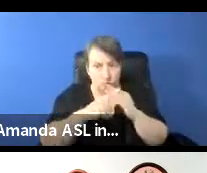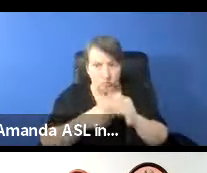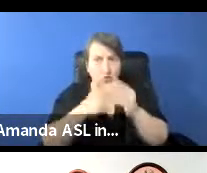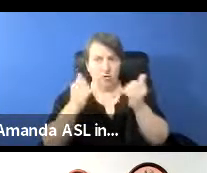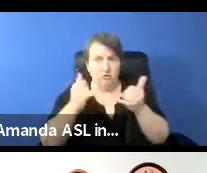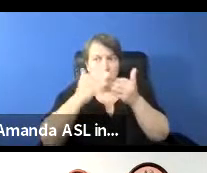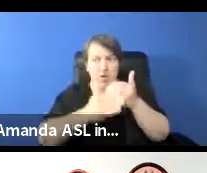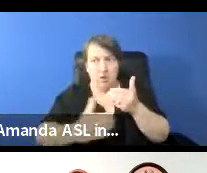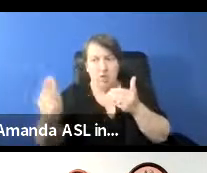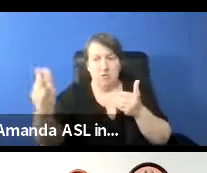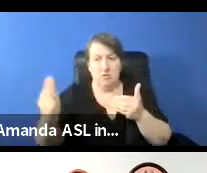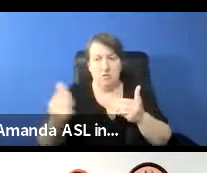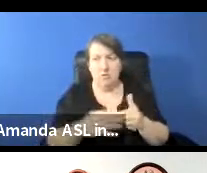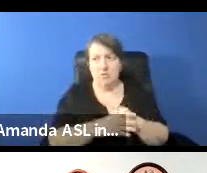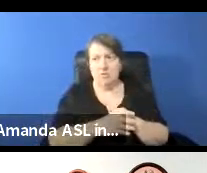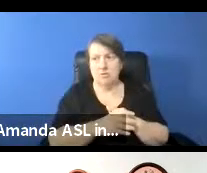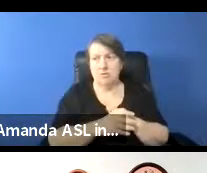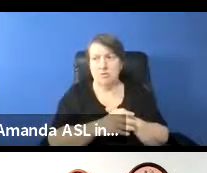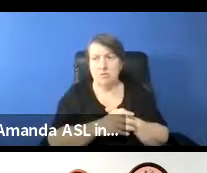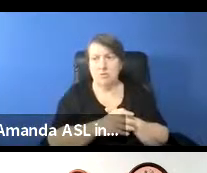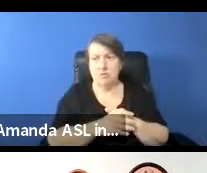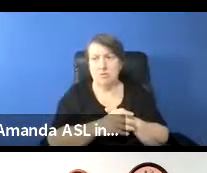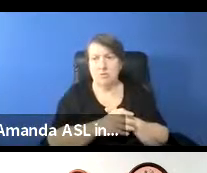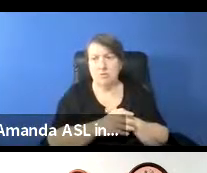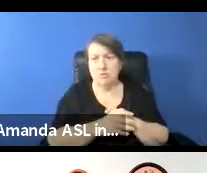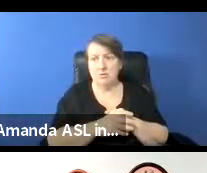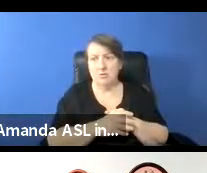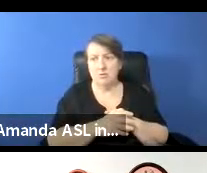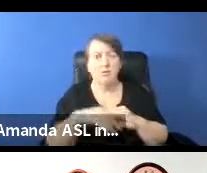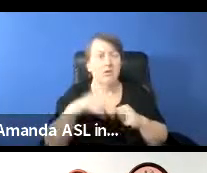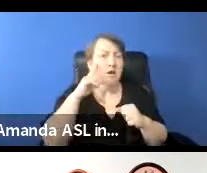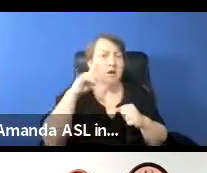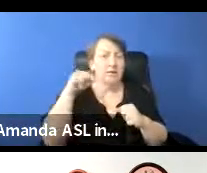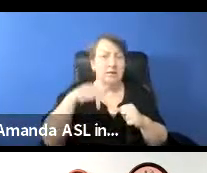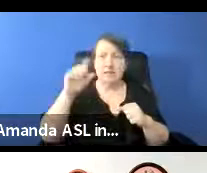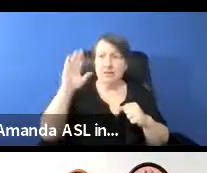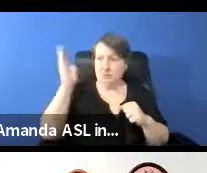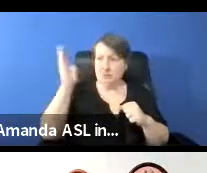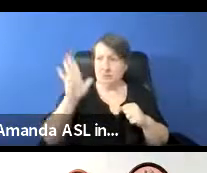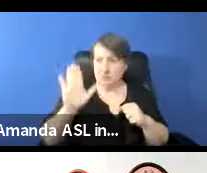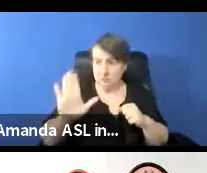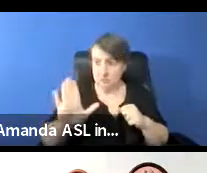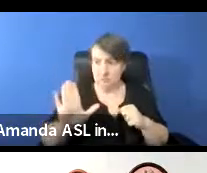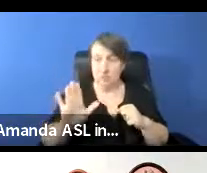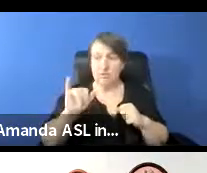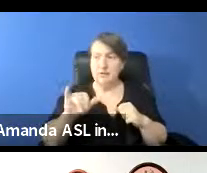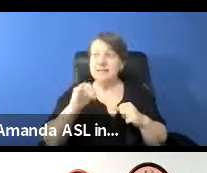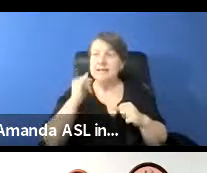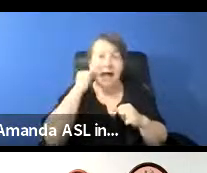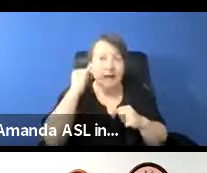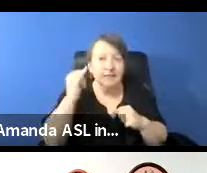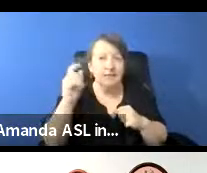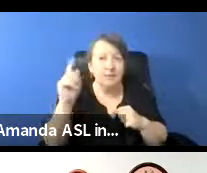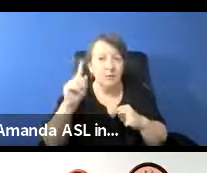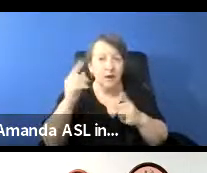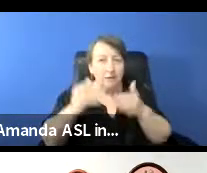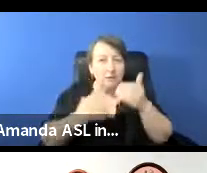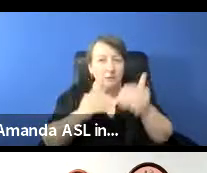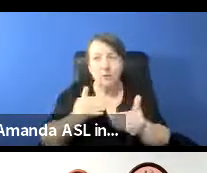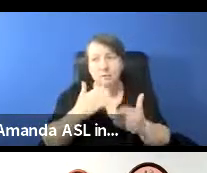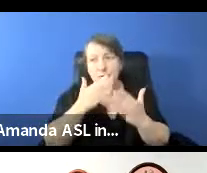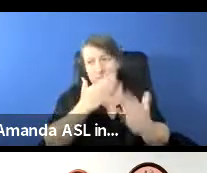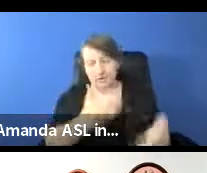forward. And I think that this presentation that you have is a clue towards where that's headed. So I appreciate